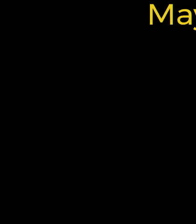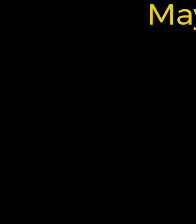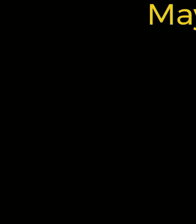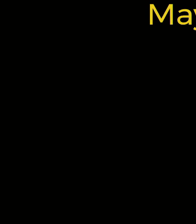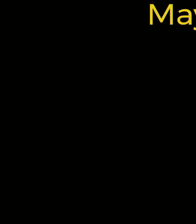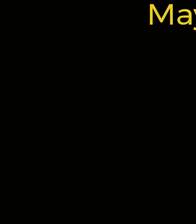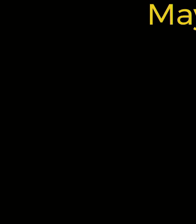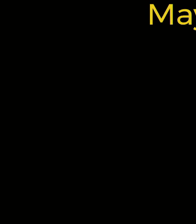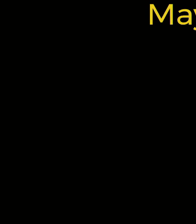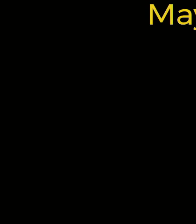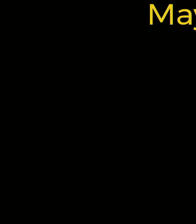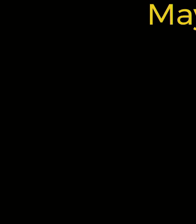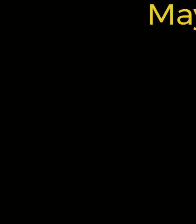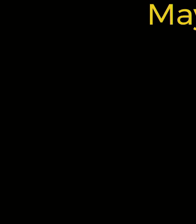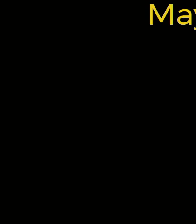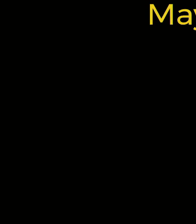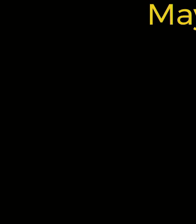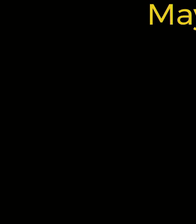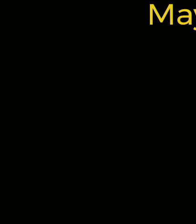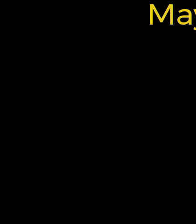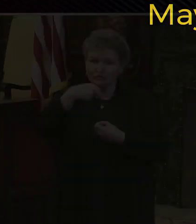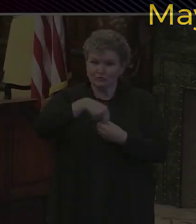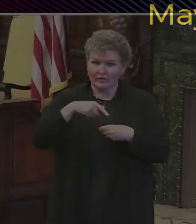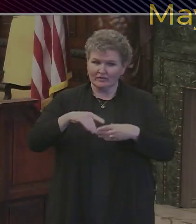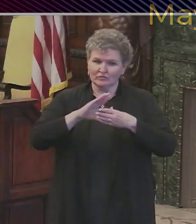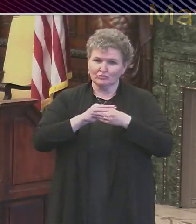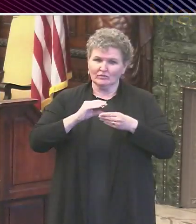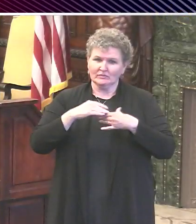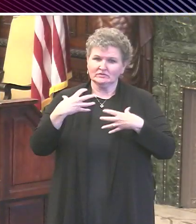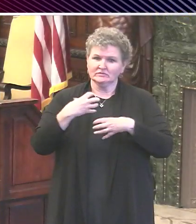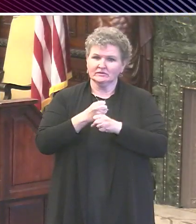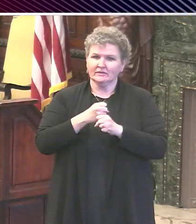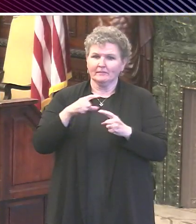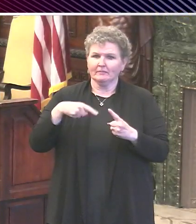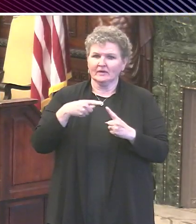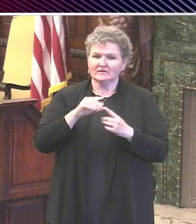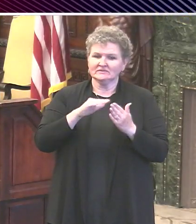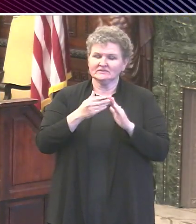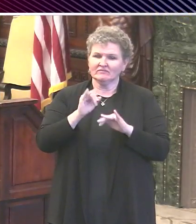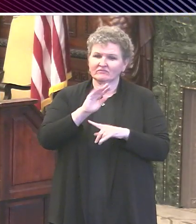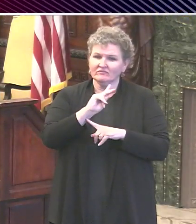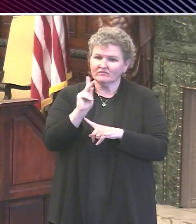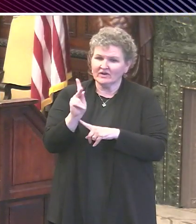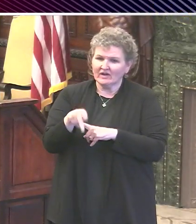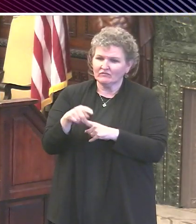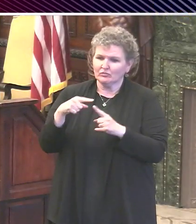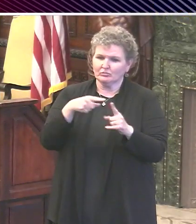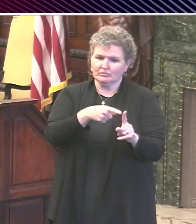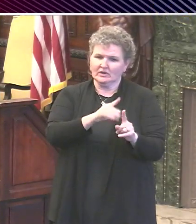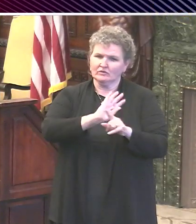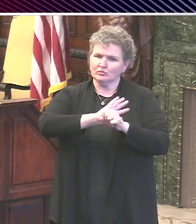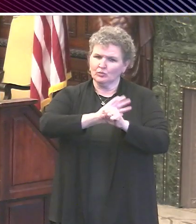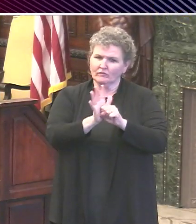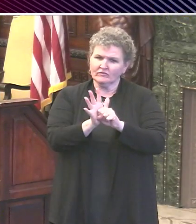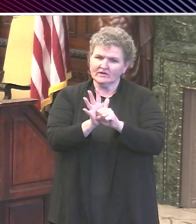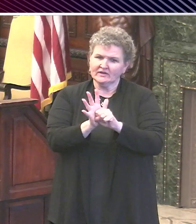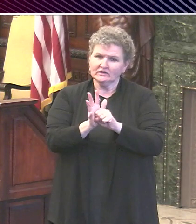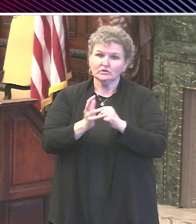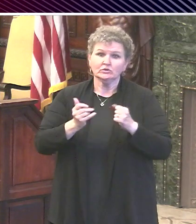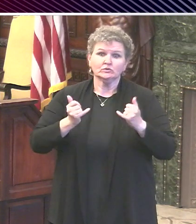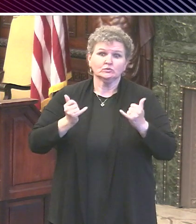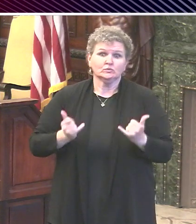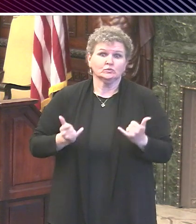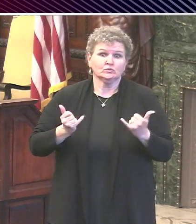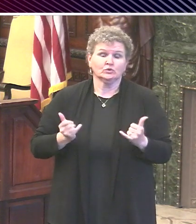Good afternoon, and thank you for joining our briefing on the City of Philadelphia's response to COVID-19. Today, our speakers are joining the